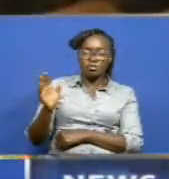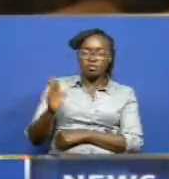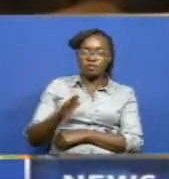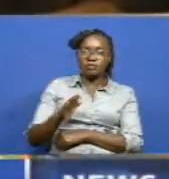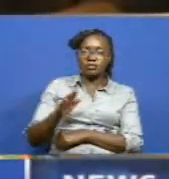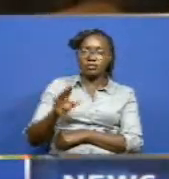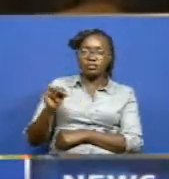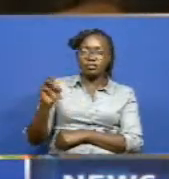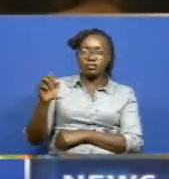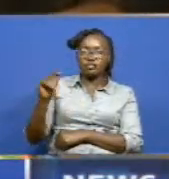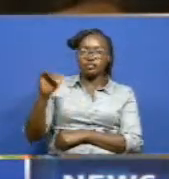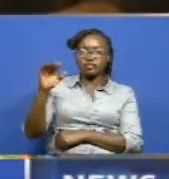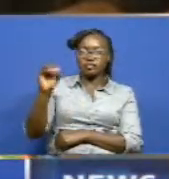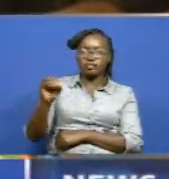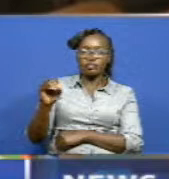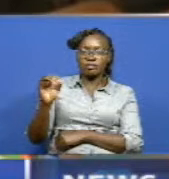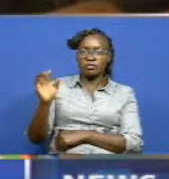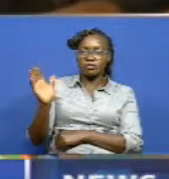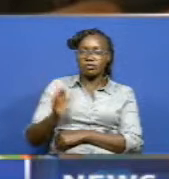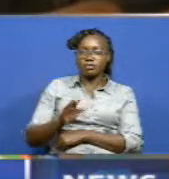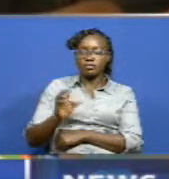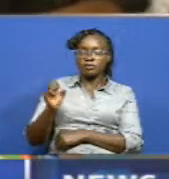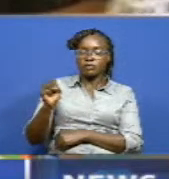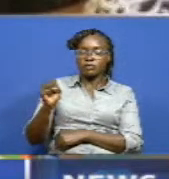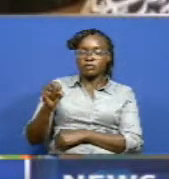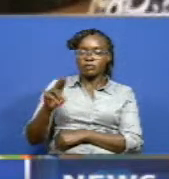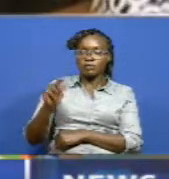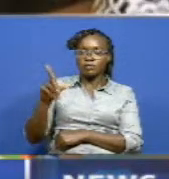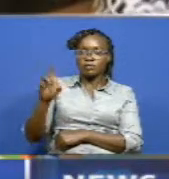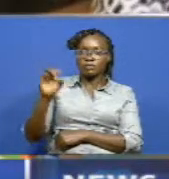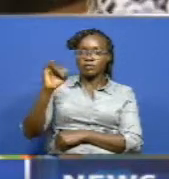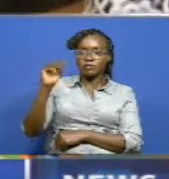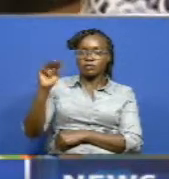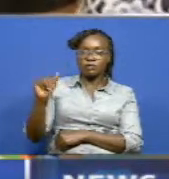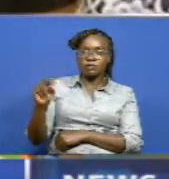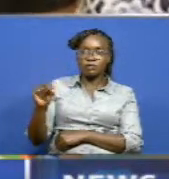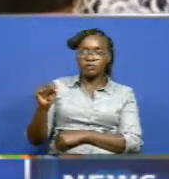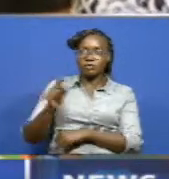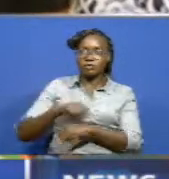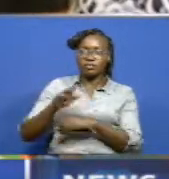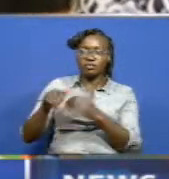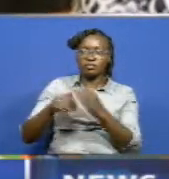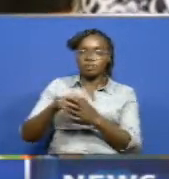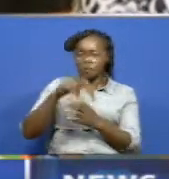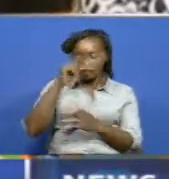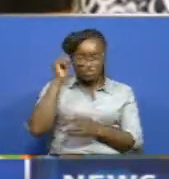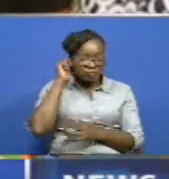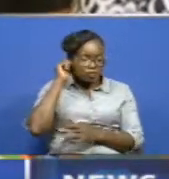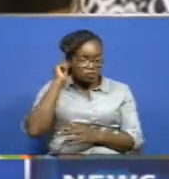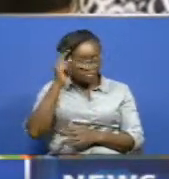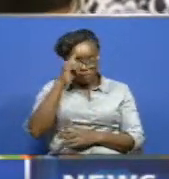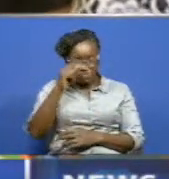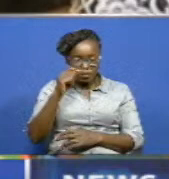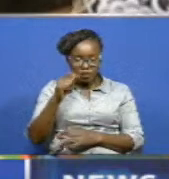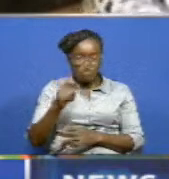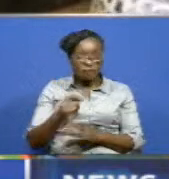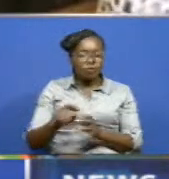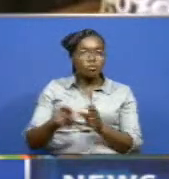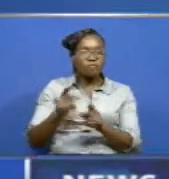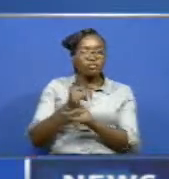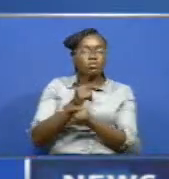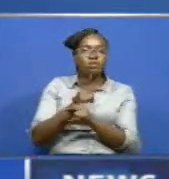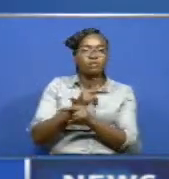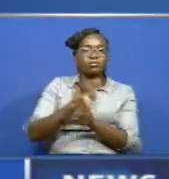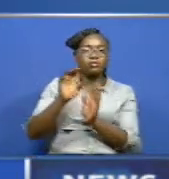Farudin Suleiman. Do swear that I will at all times obey, respect, and uphold the Constitution of